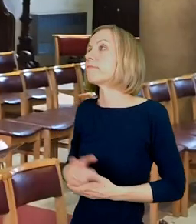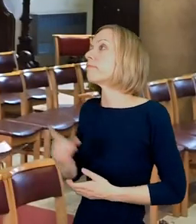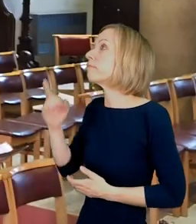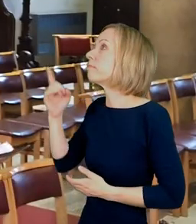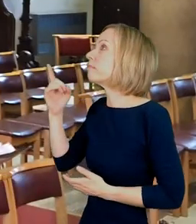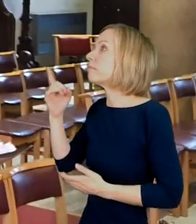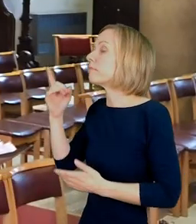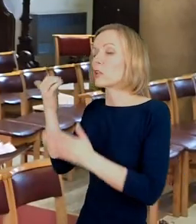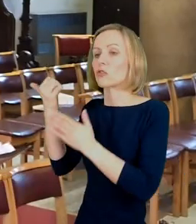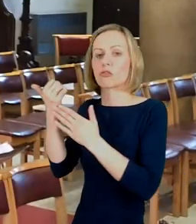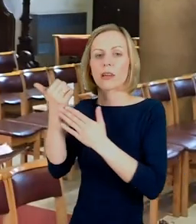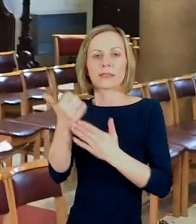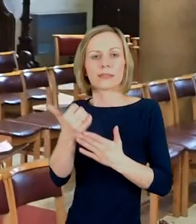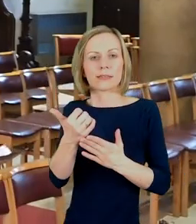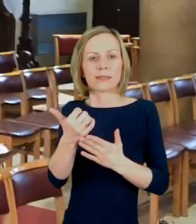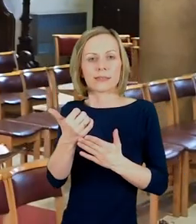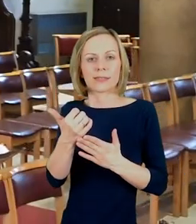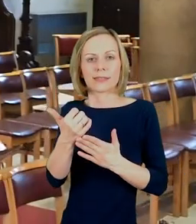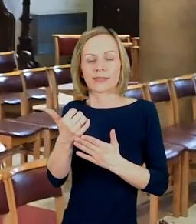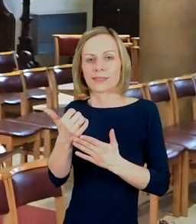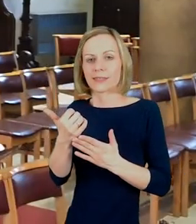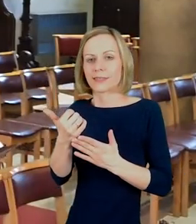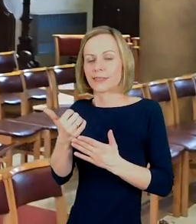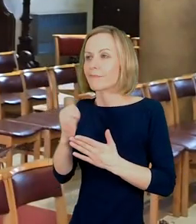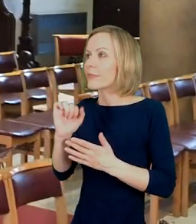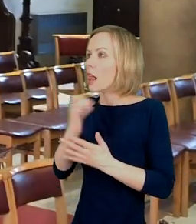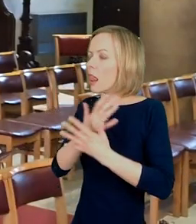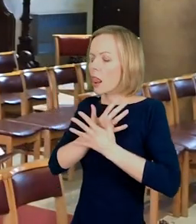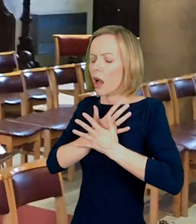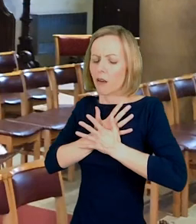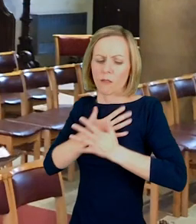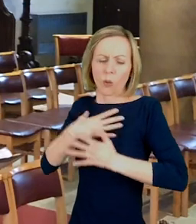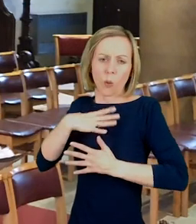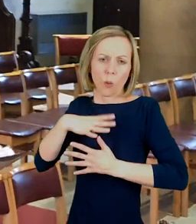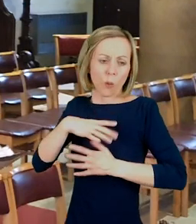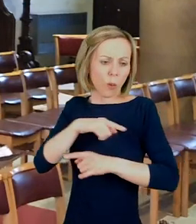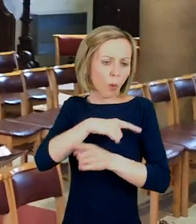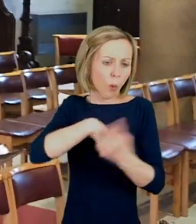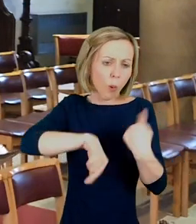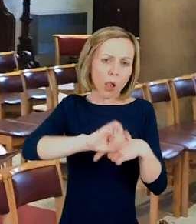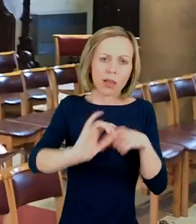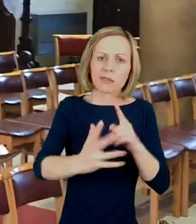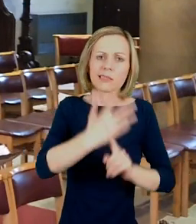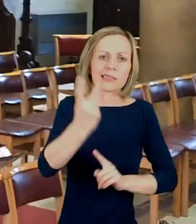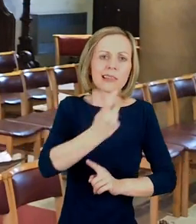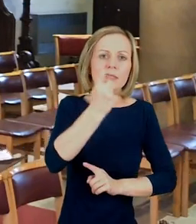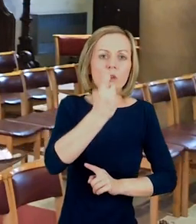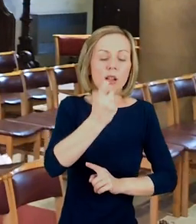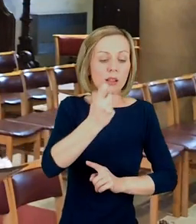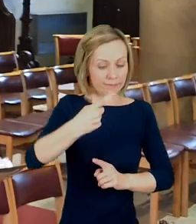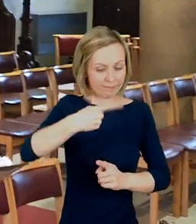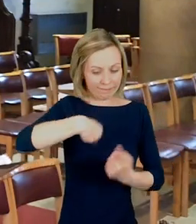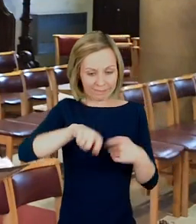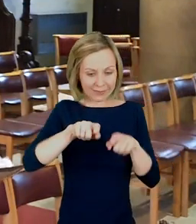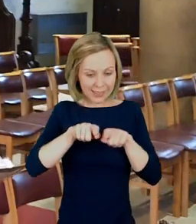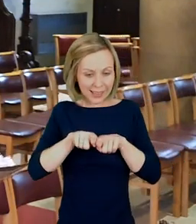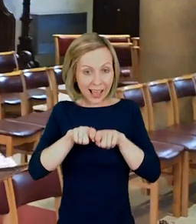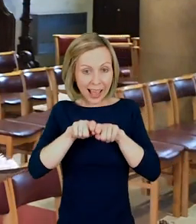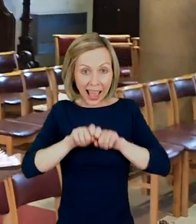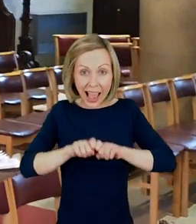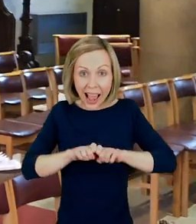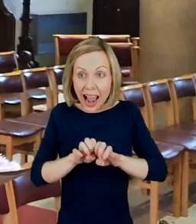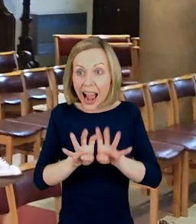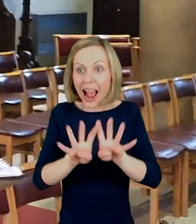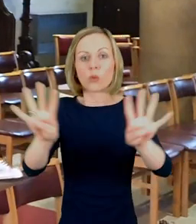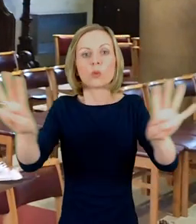God of all grace, whose love desires the flourishing of all your children, send us out to witness to